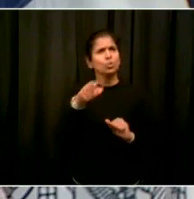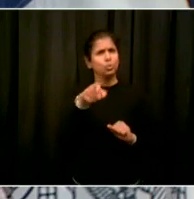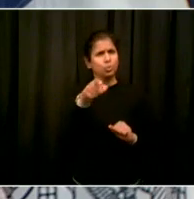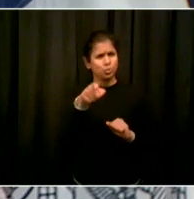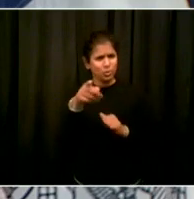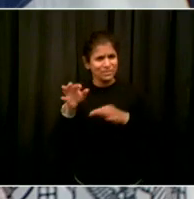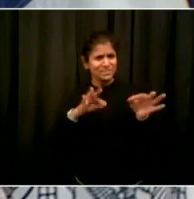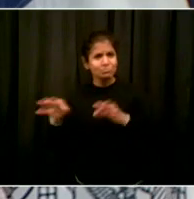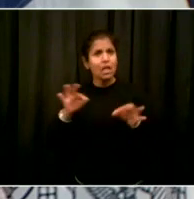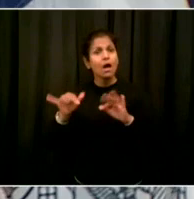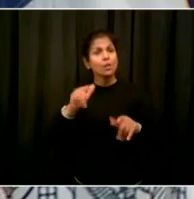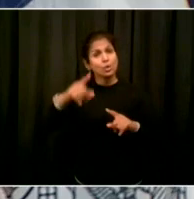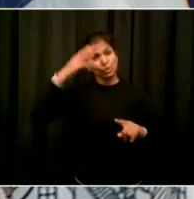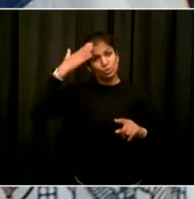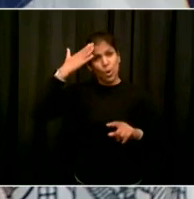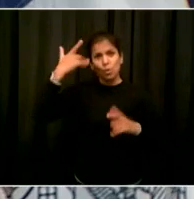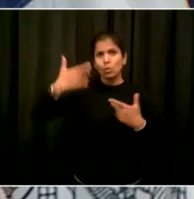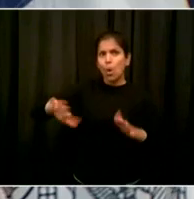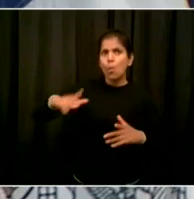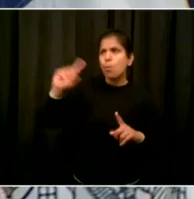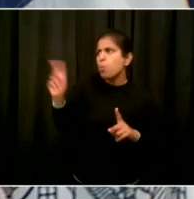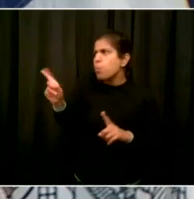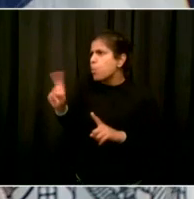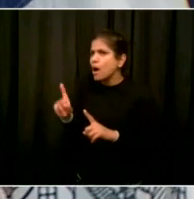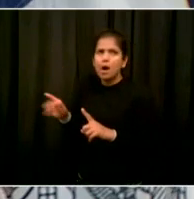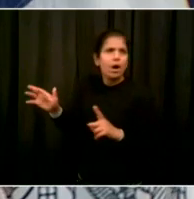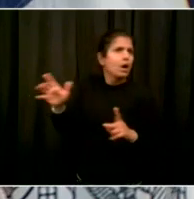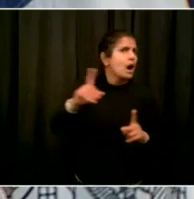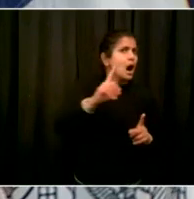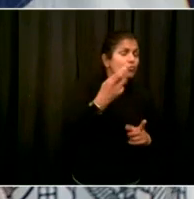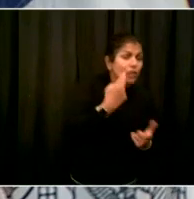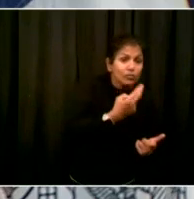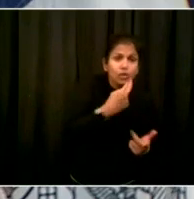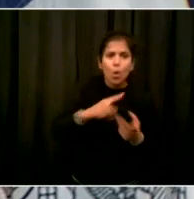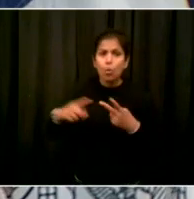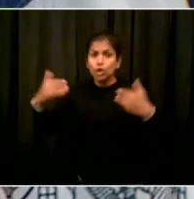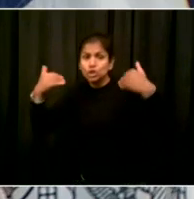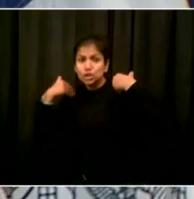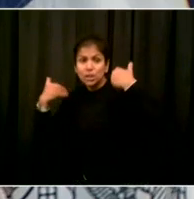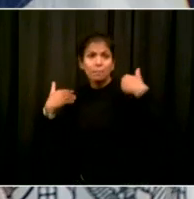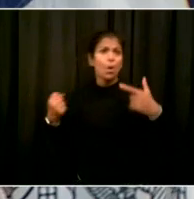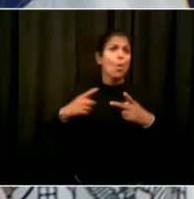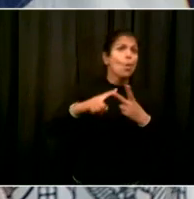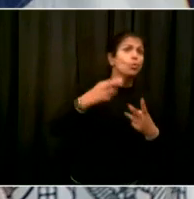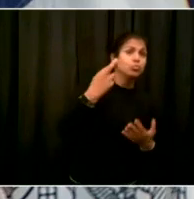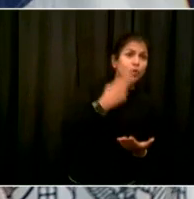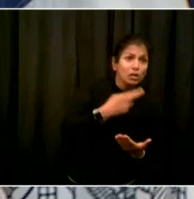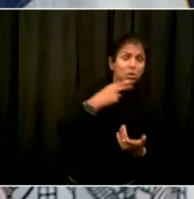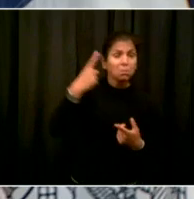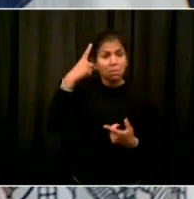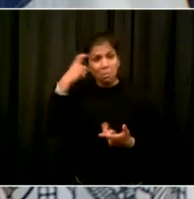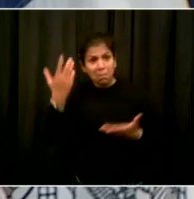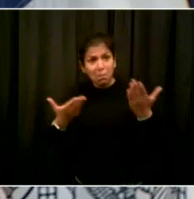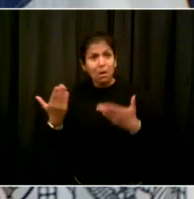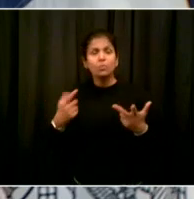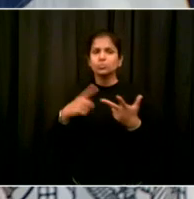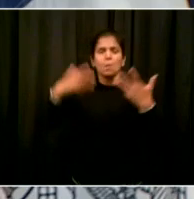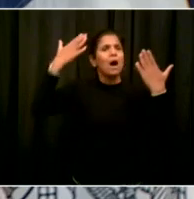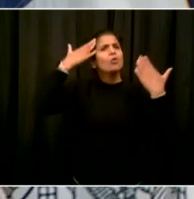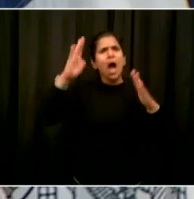better, is it just across the board in the city it's rising, or is it particular neighborhoods